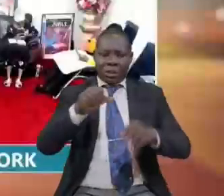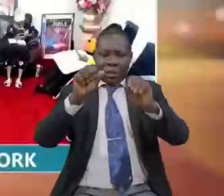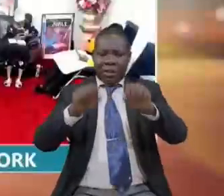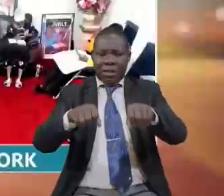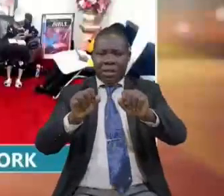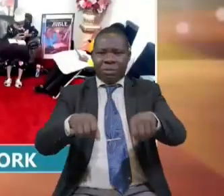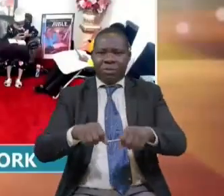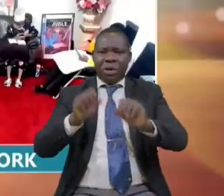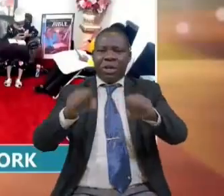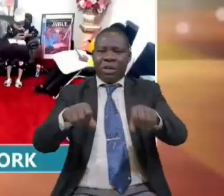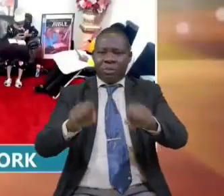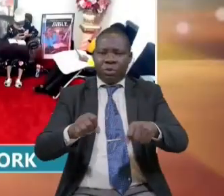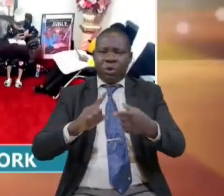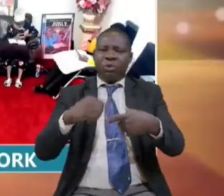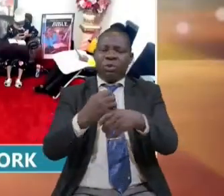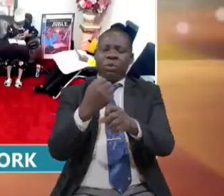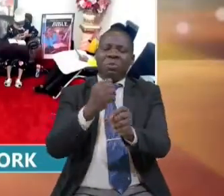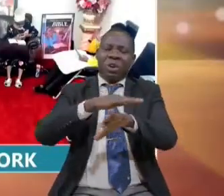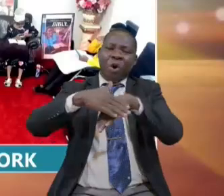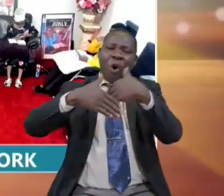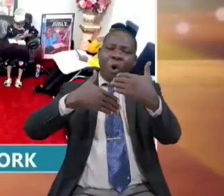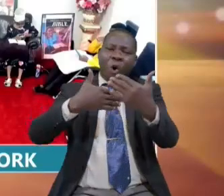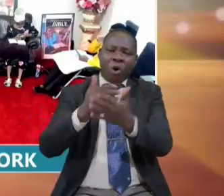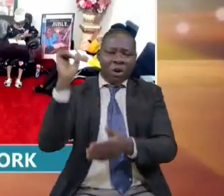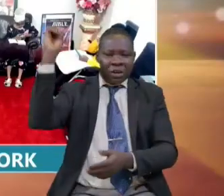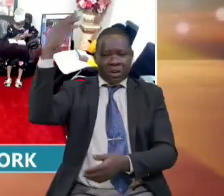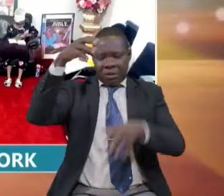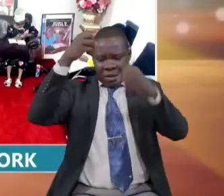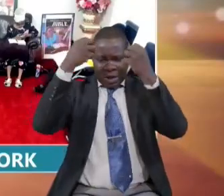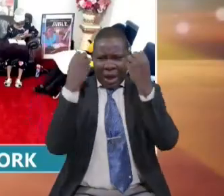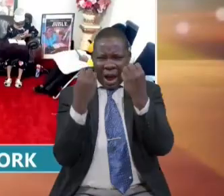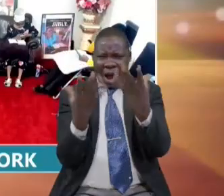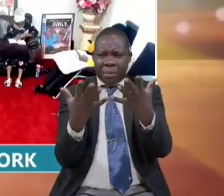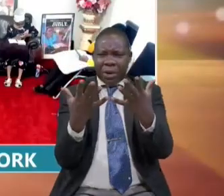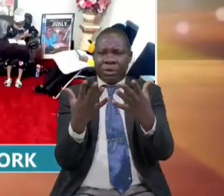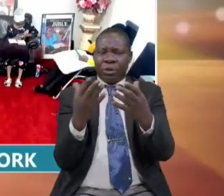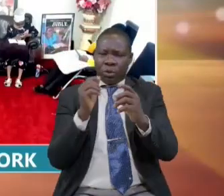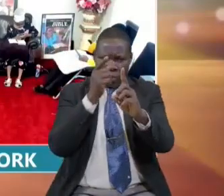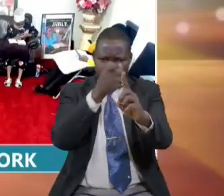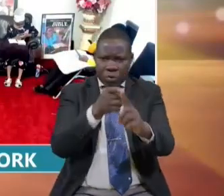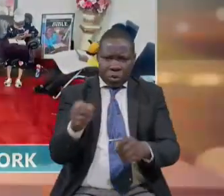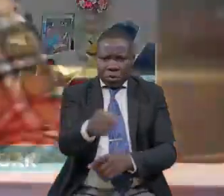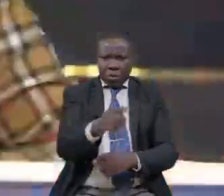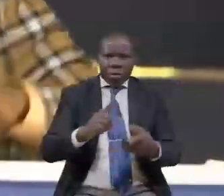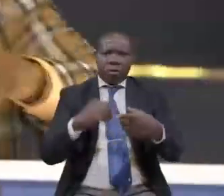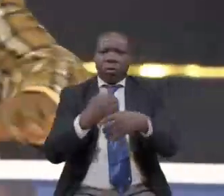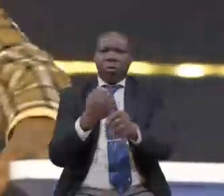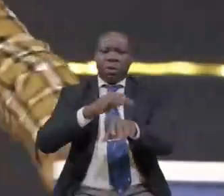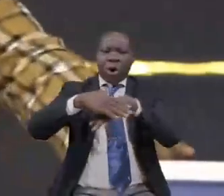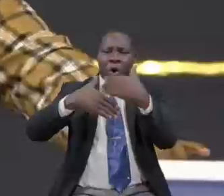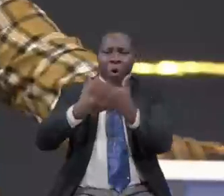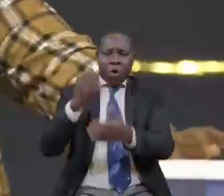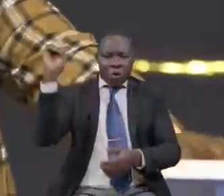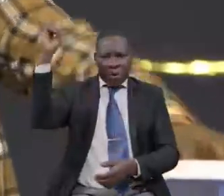to make all grace abound toward you. To make all grace,